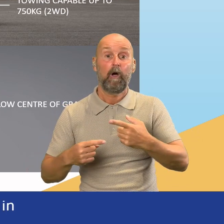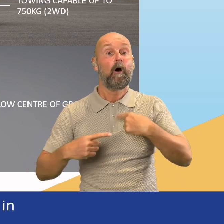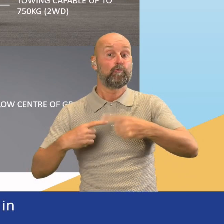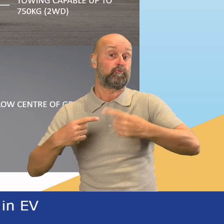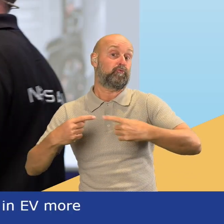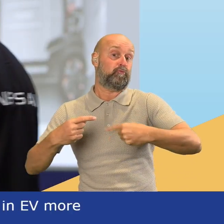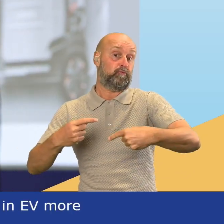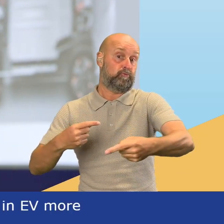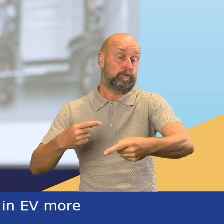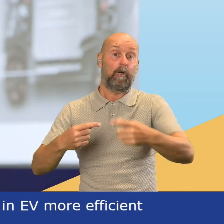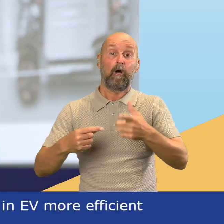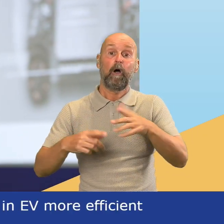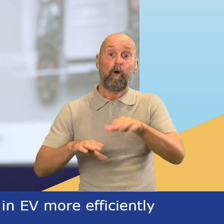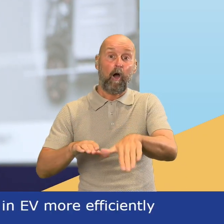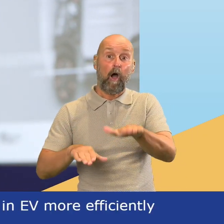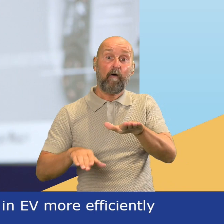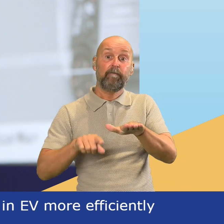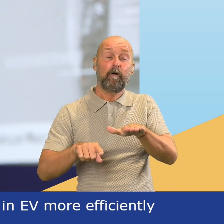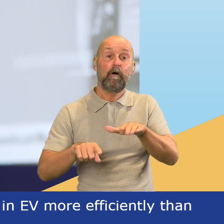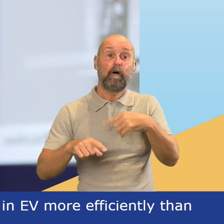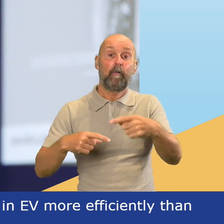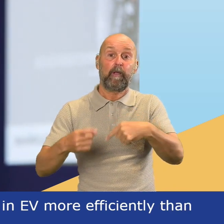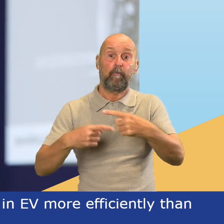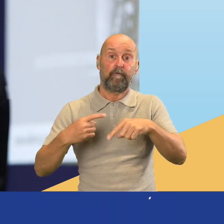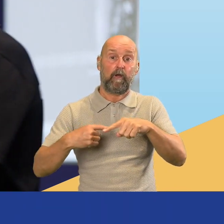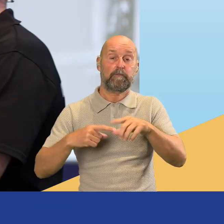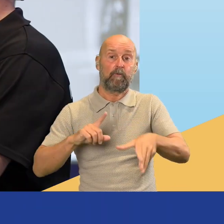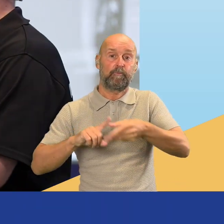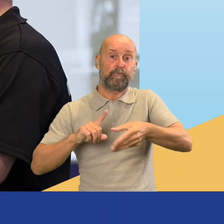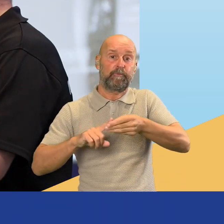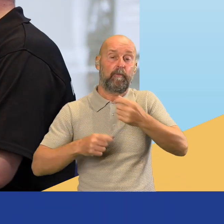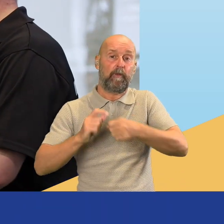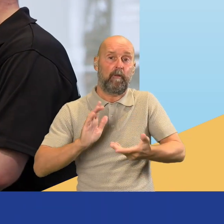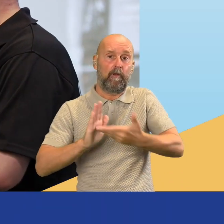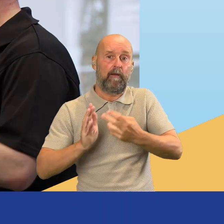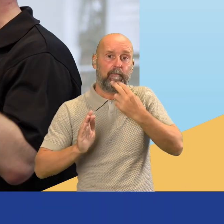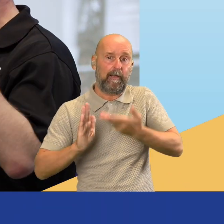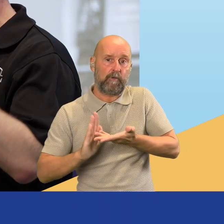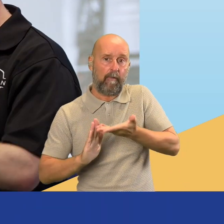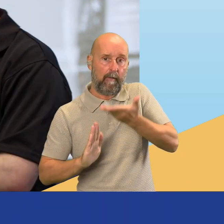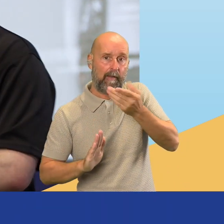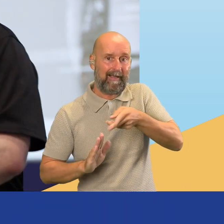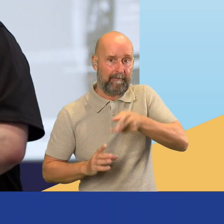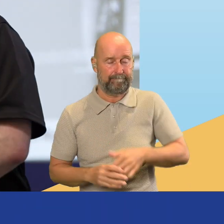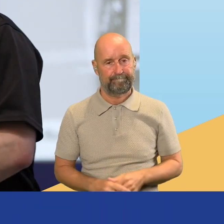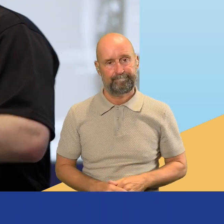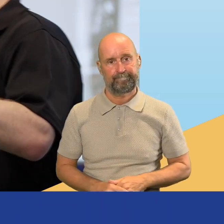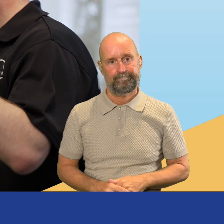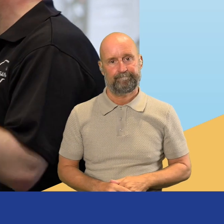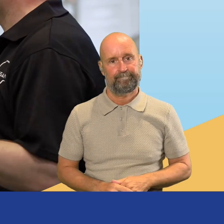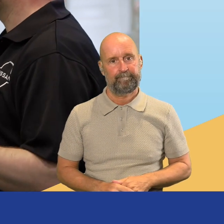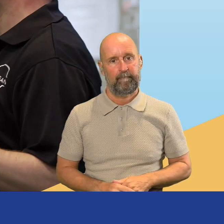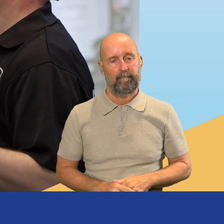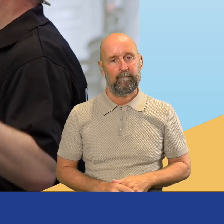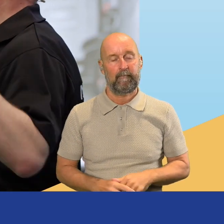along, when you come off the accelerator, that motor goes into reverse and it pumps energy back into the battery.